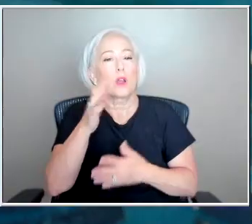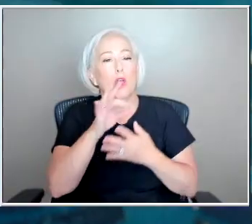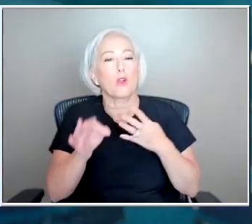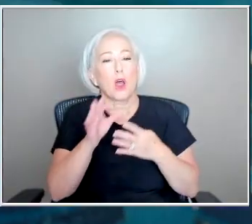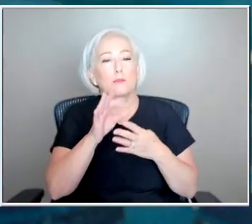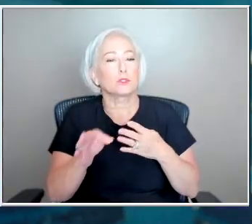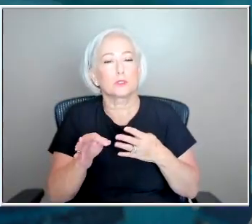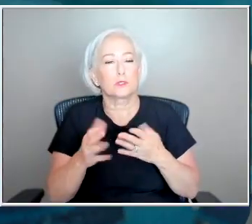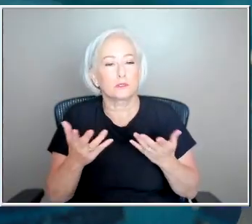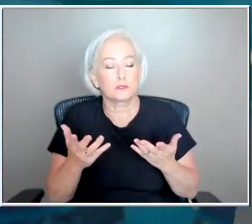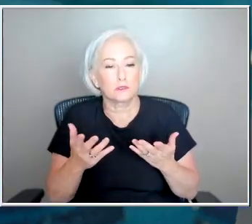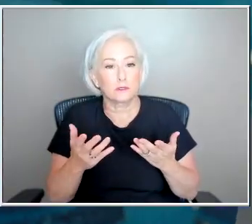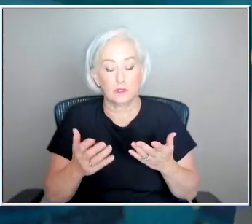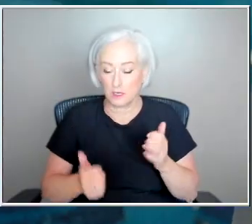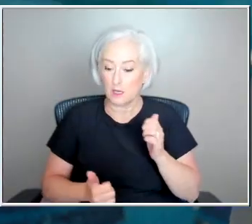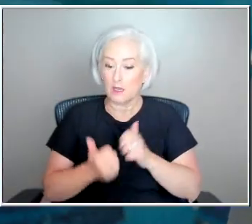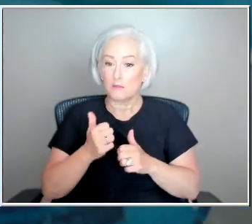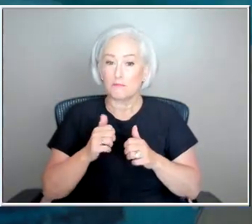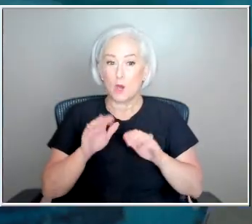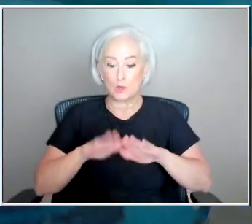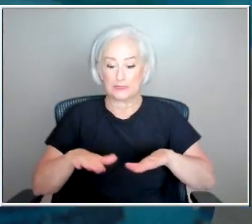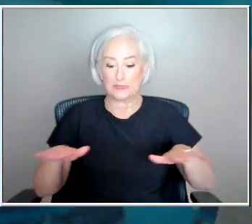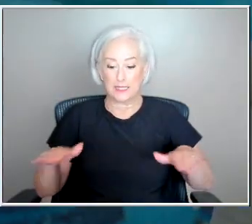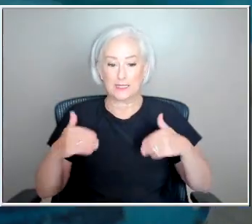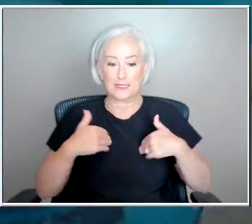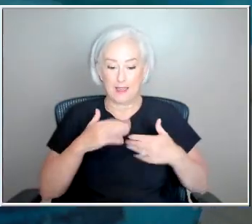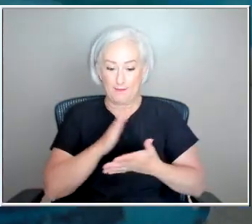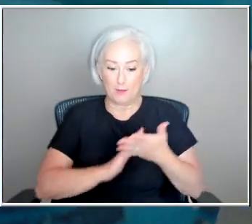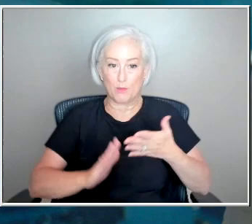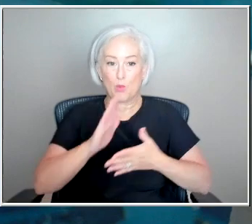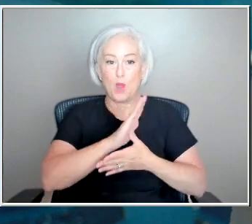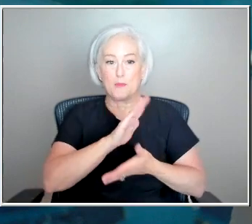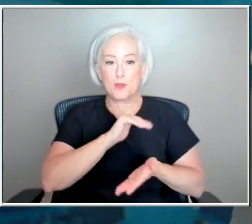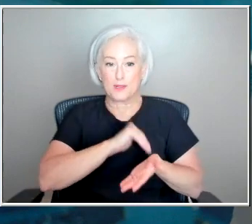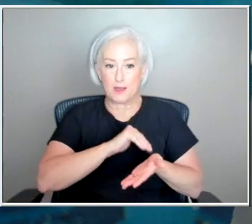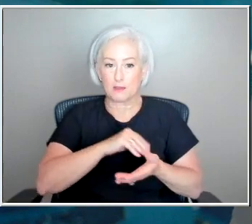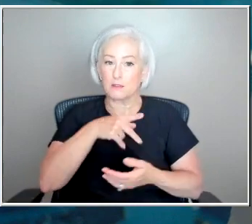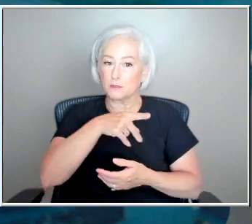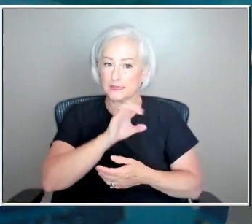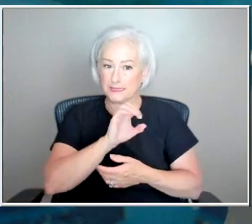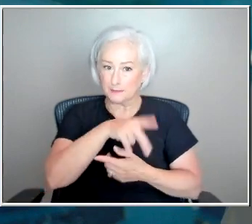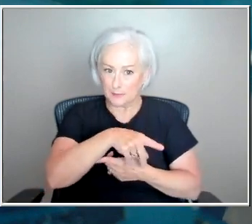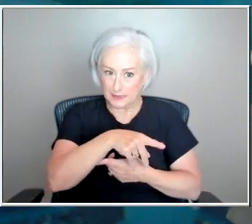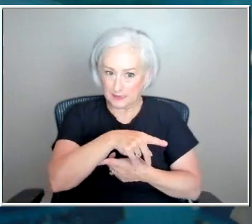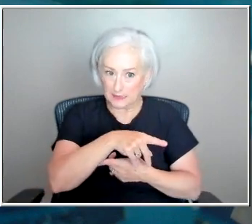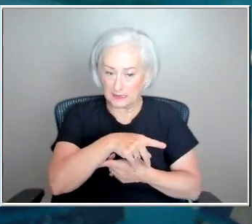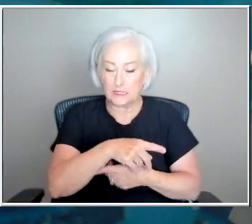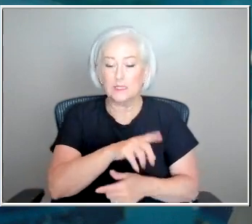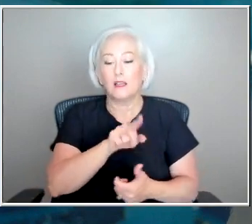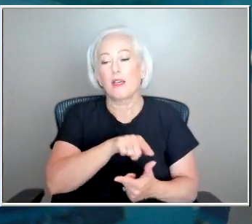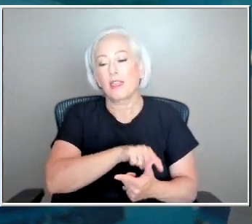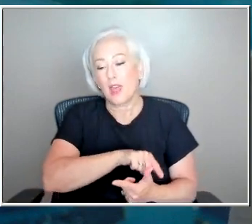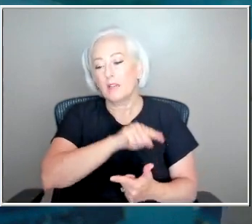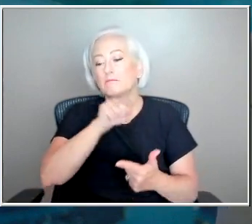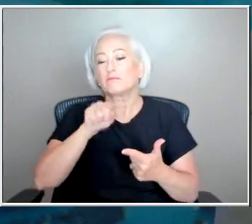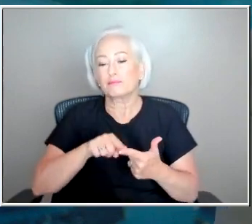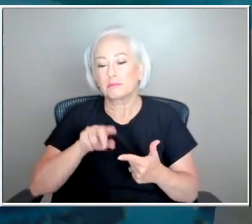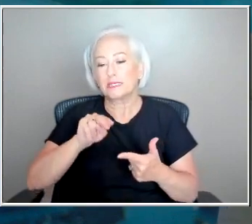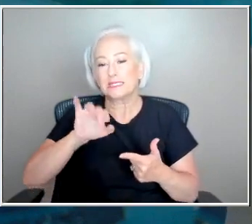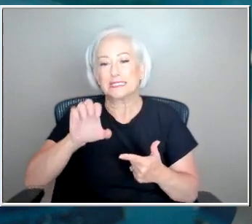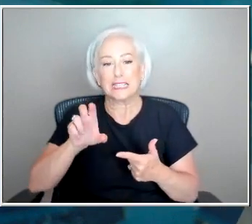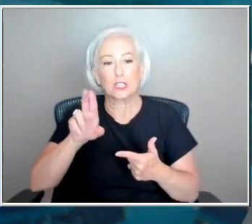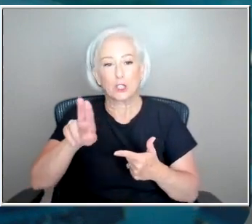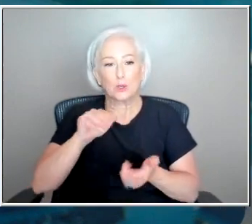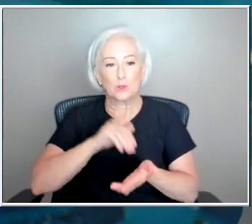in the area would have a primary care physician wherever they choose, and then they would see a NICU follow-up provider, typically at Children's